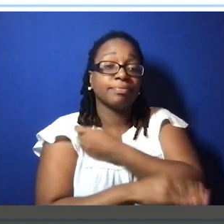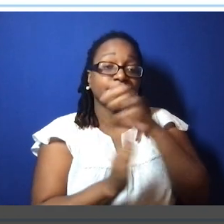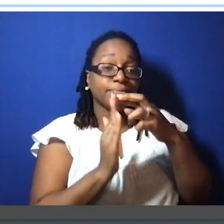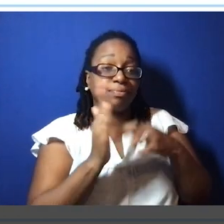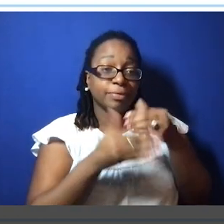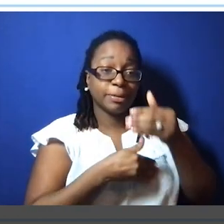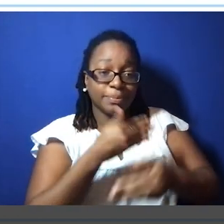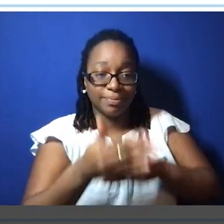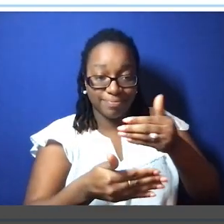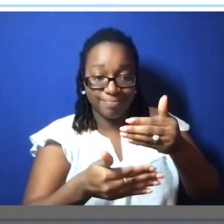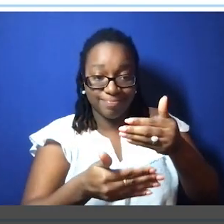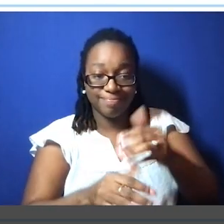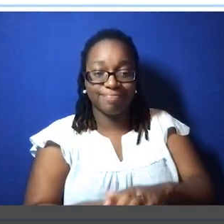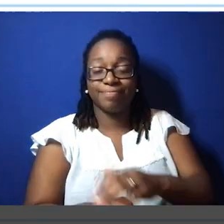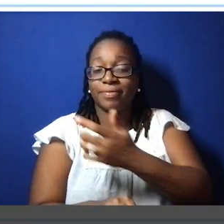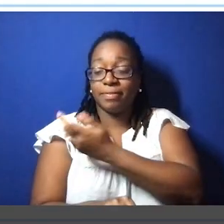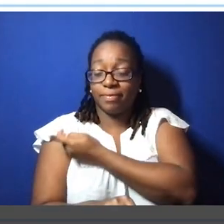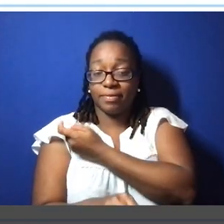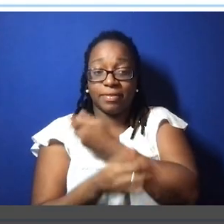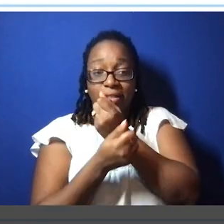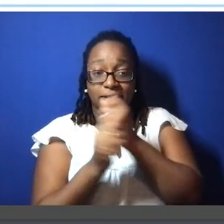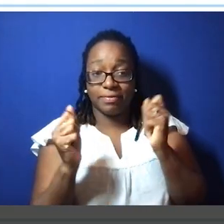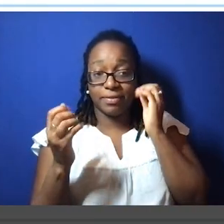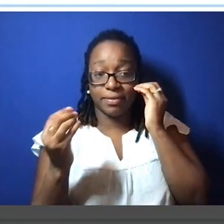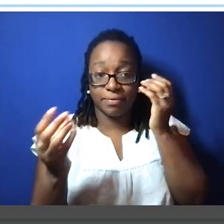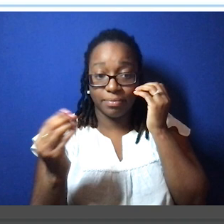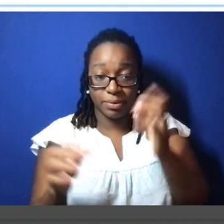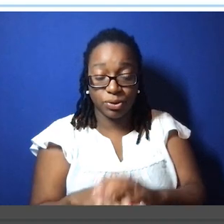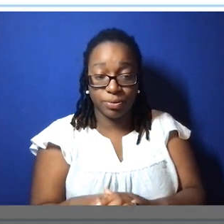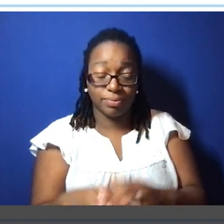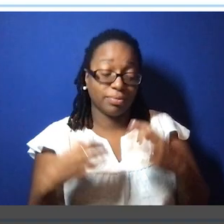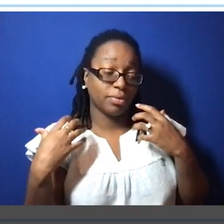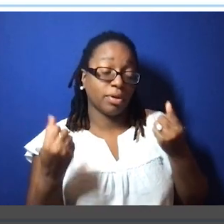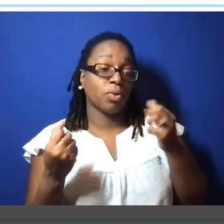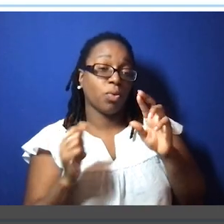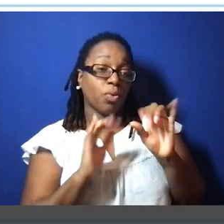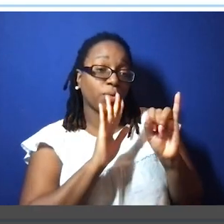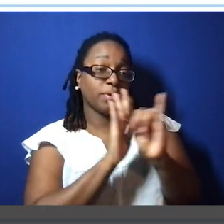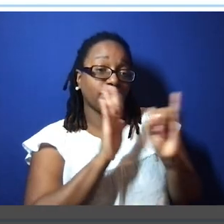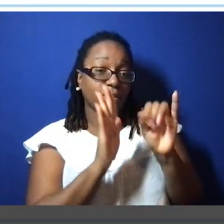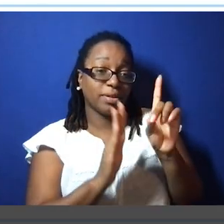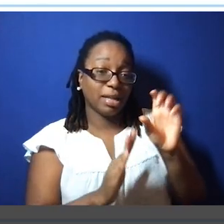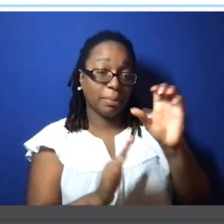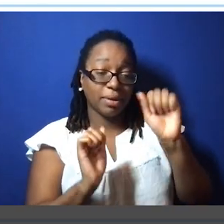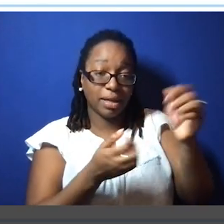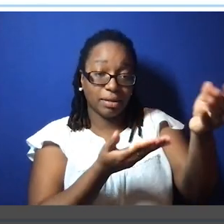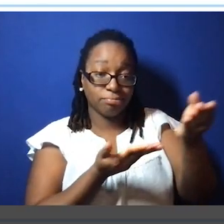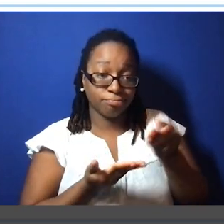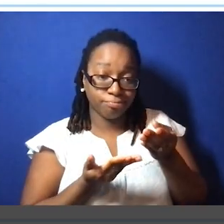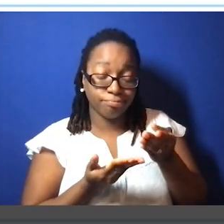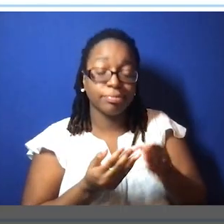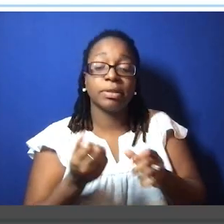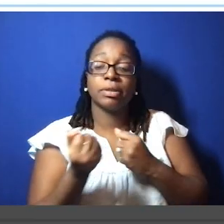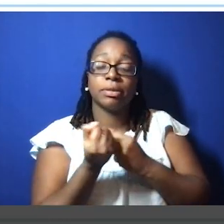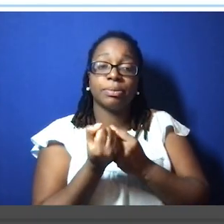vaccine registration process, vaccine safety information, health or identifying documents to